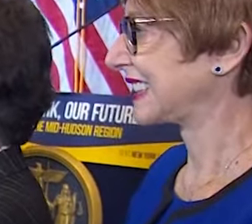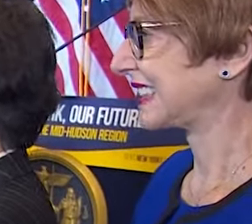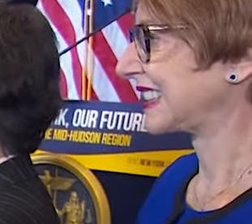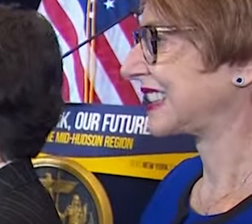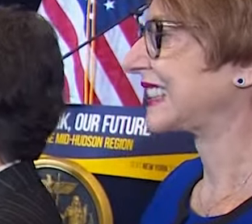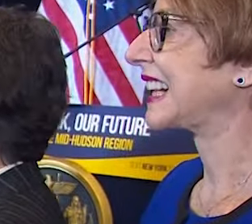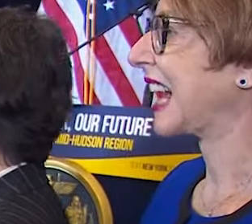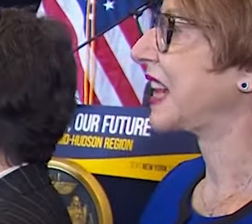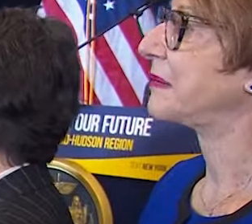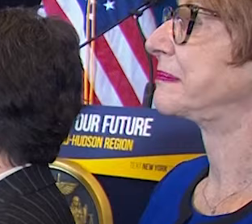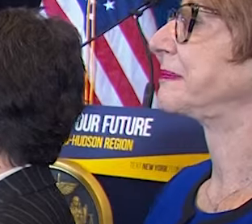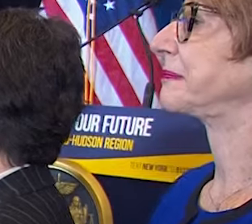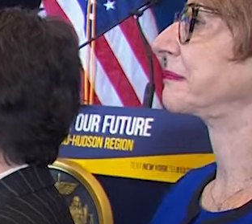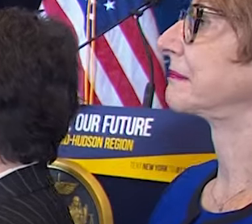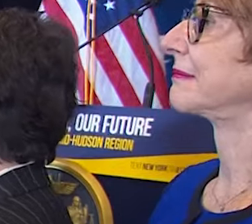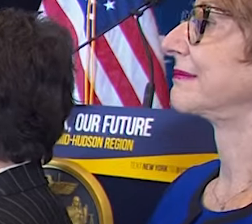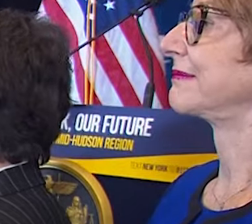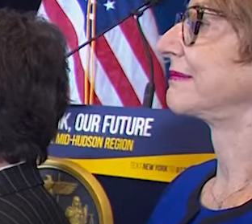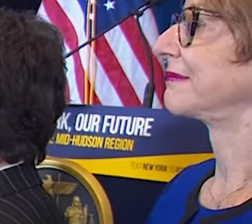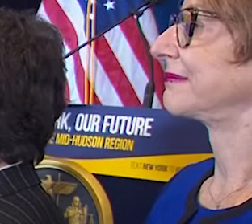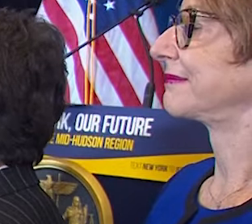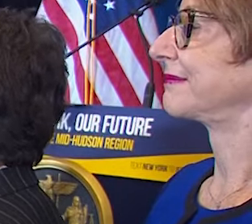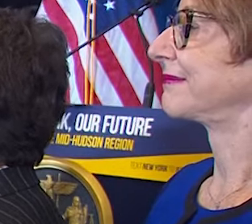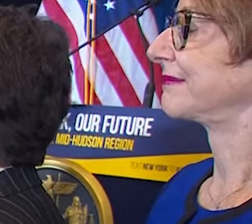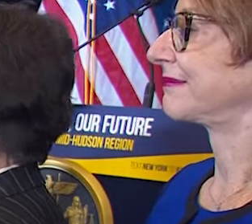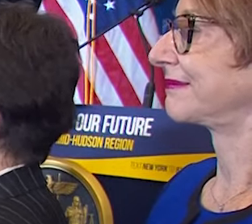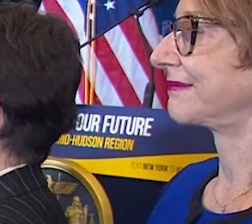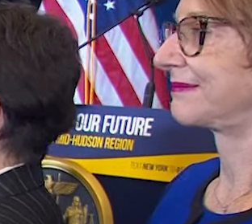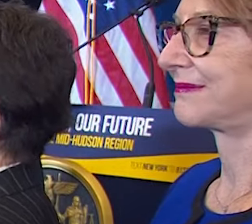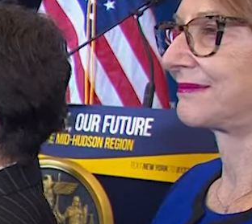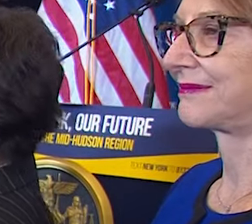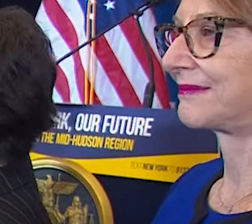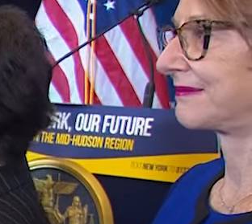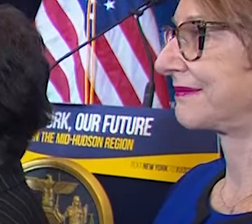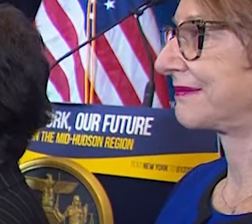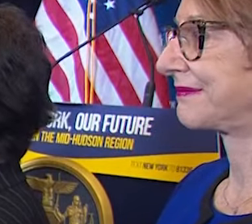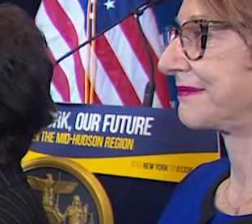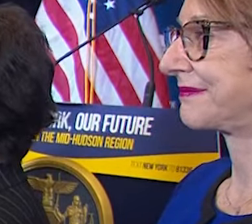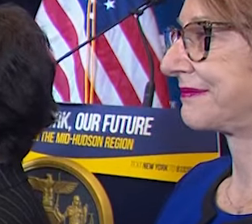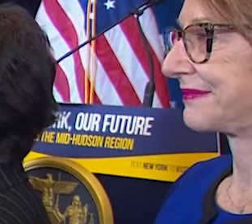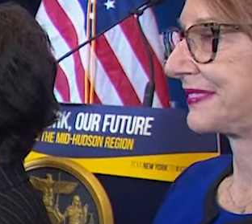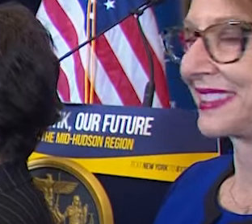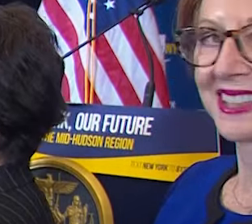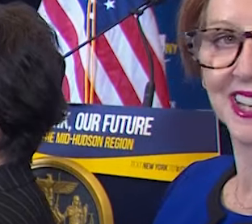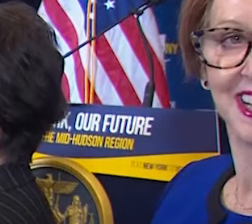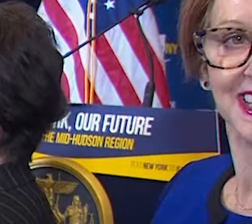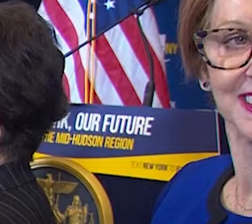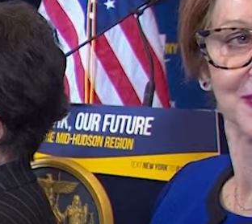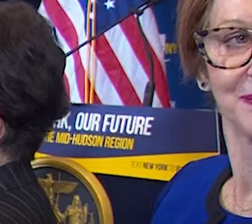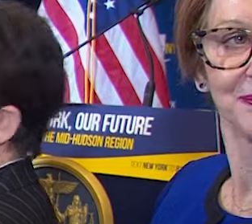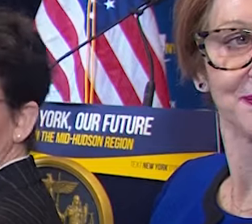And our next recipient is the Village of Montgomery. Come on up.